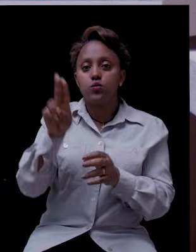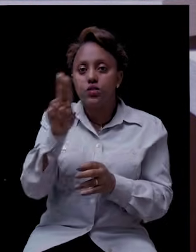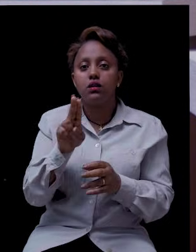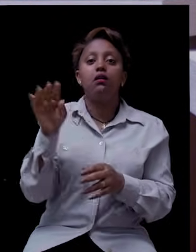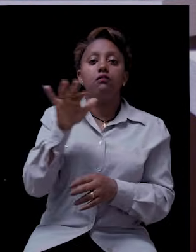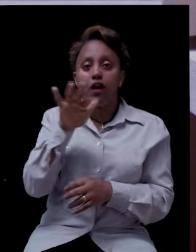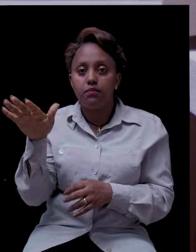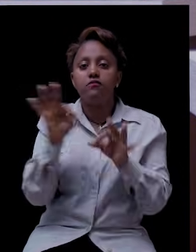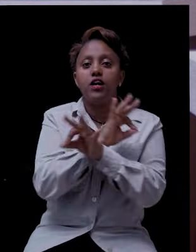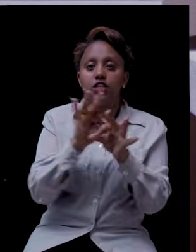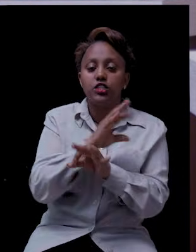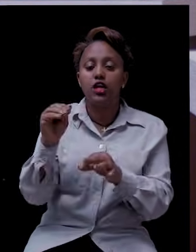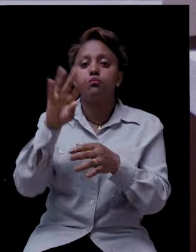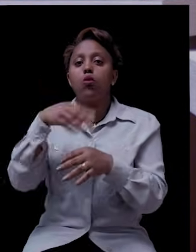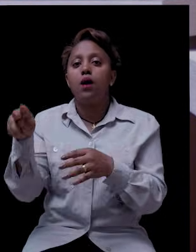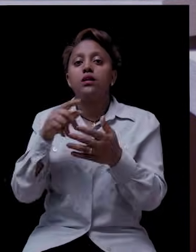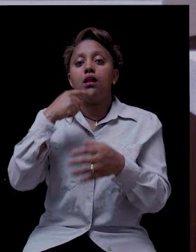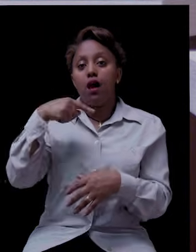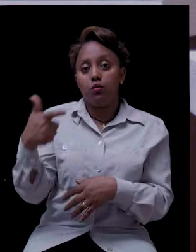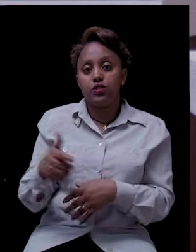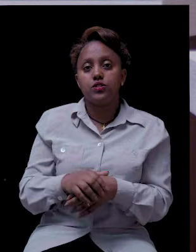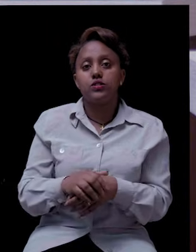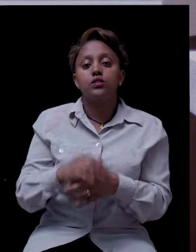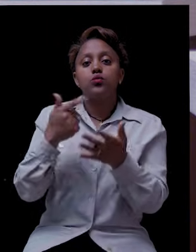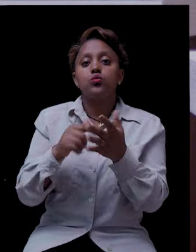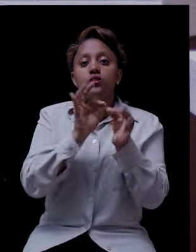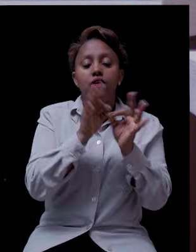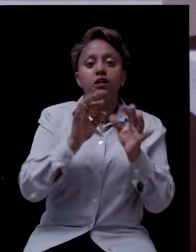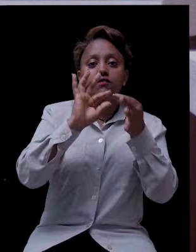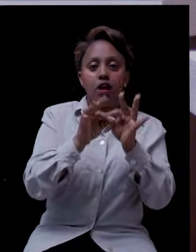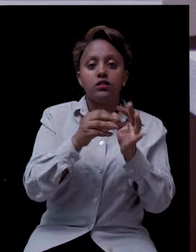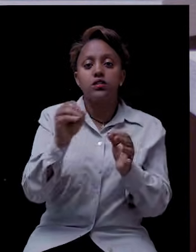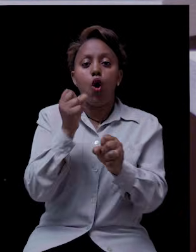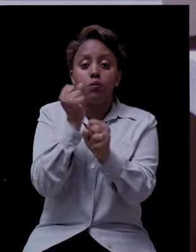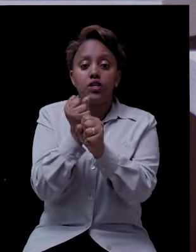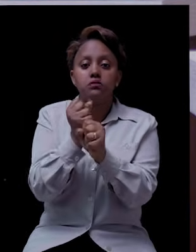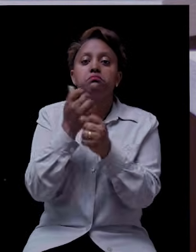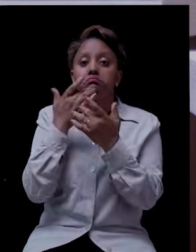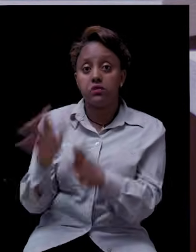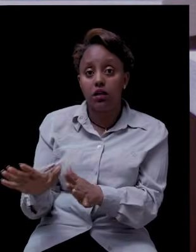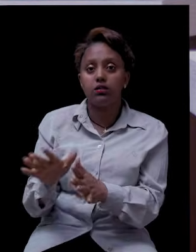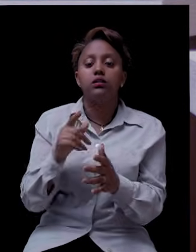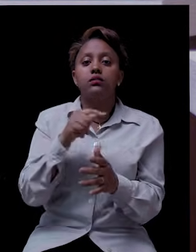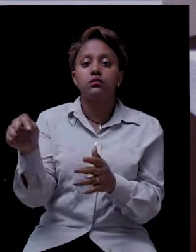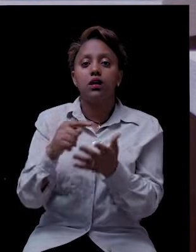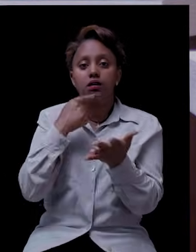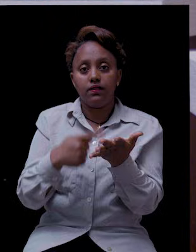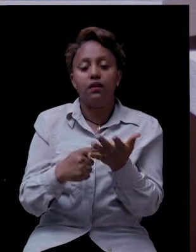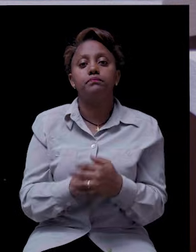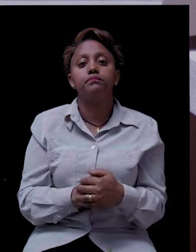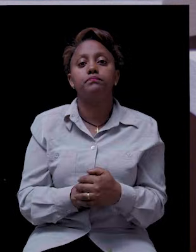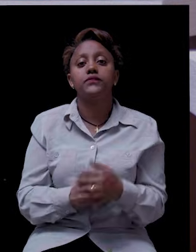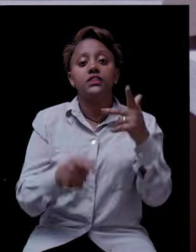languages. This data type defines the operations that can be done on the data. The first one is that. The second is the